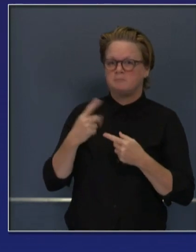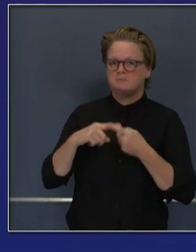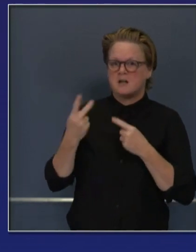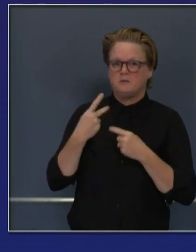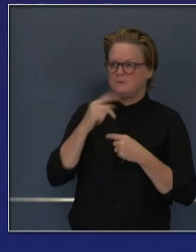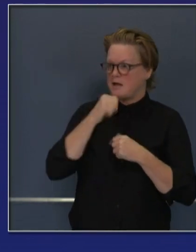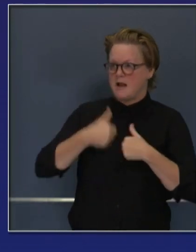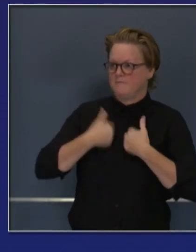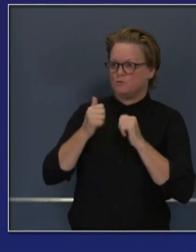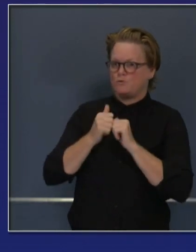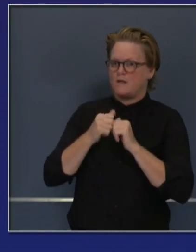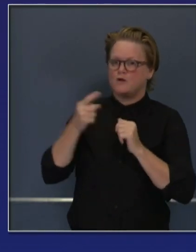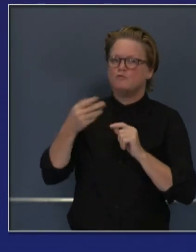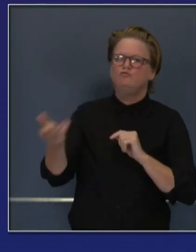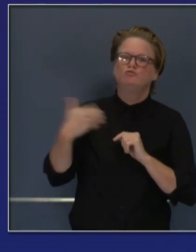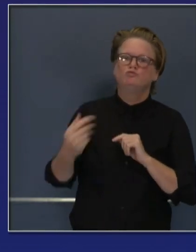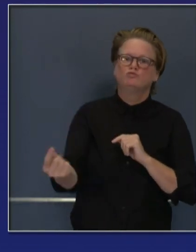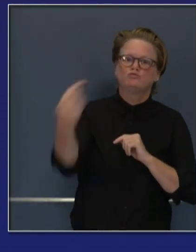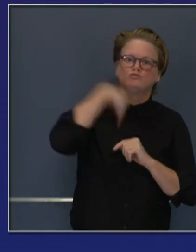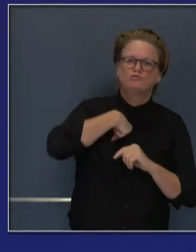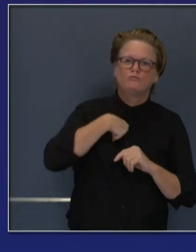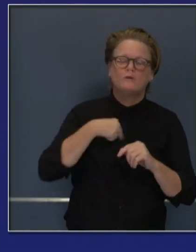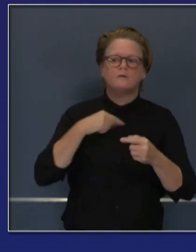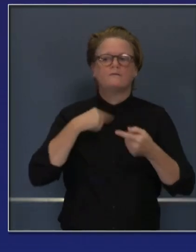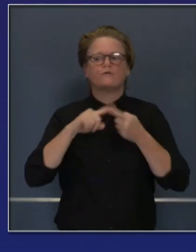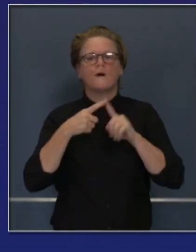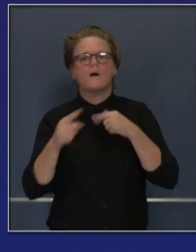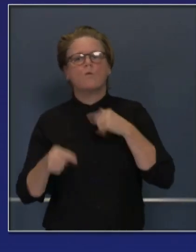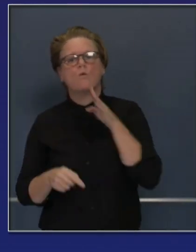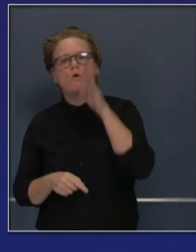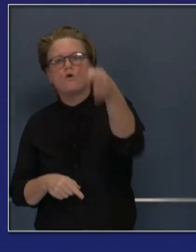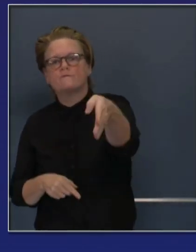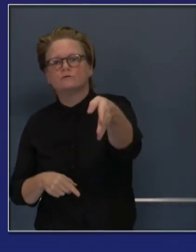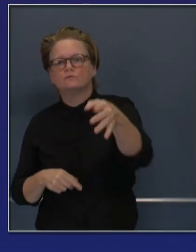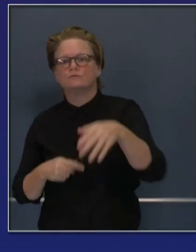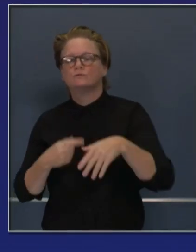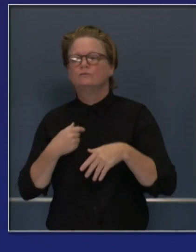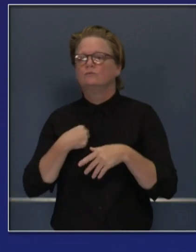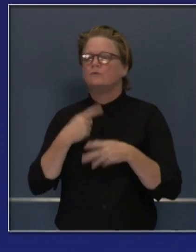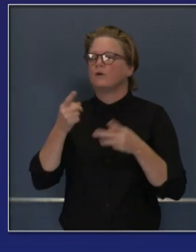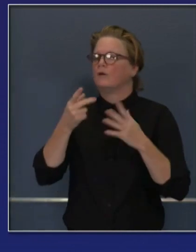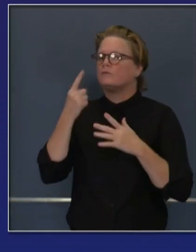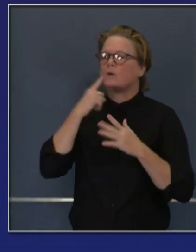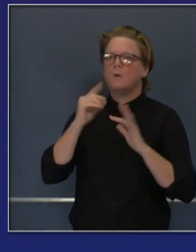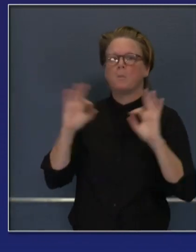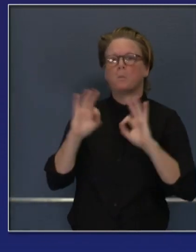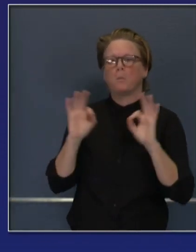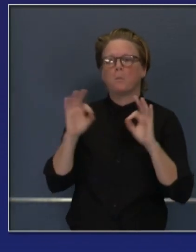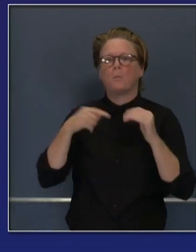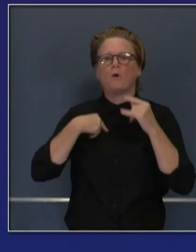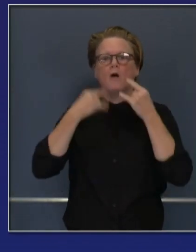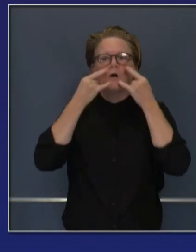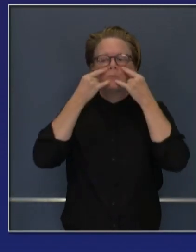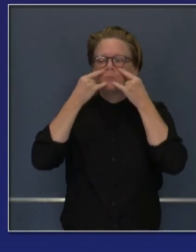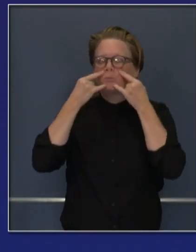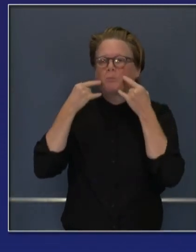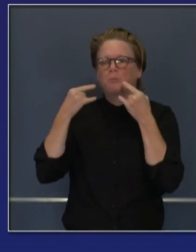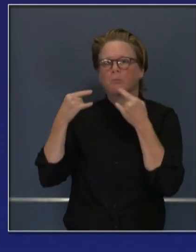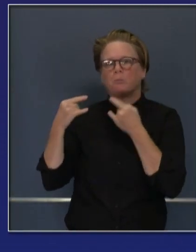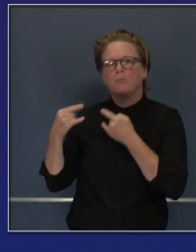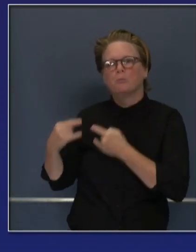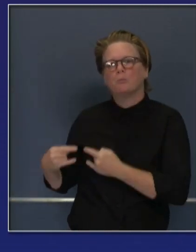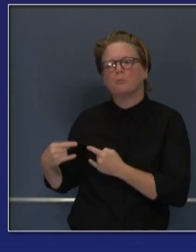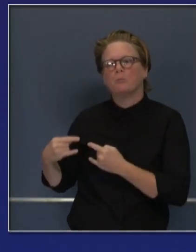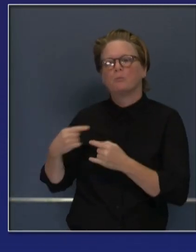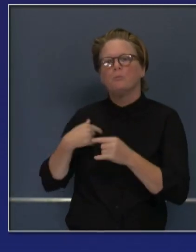family members, we think that it's okay to put your guard down. We think it's okay to take off your mask, even for a little bit, to